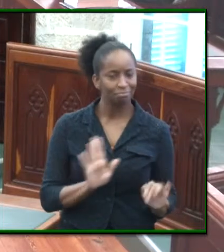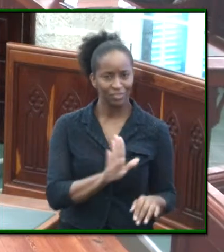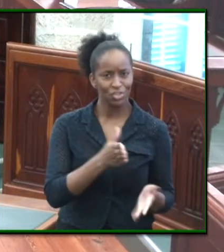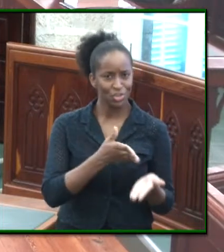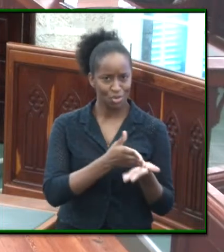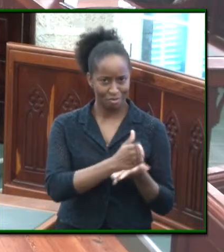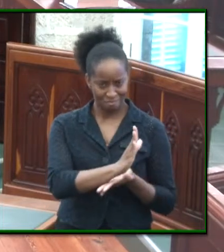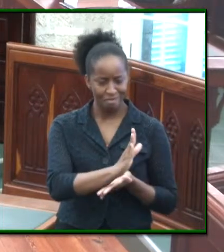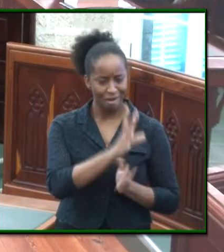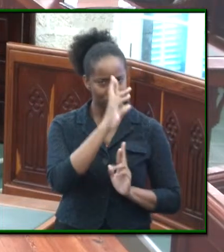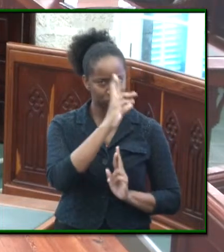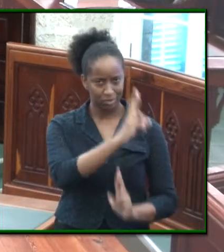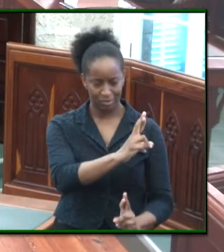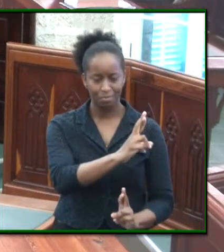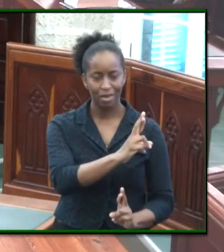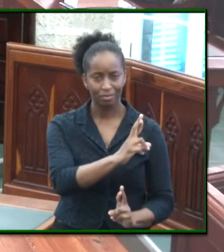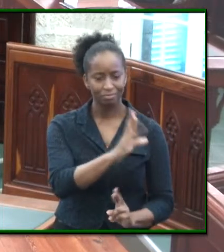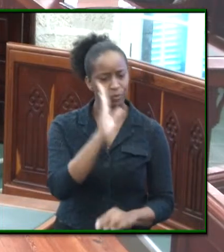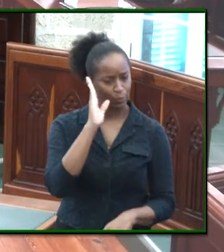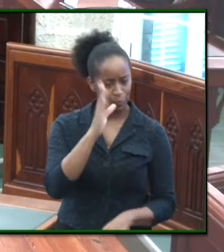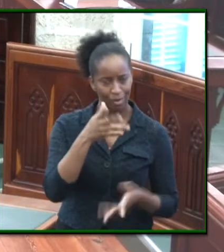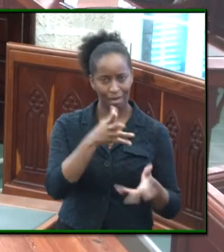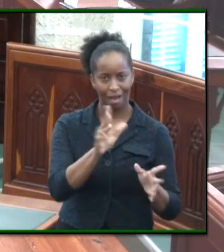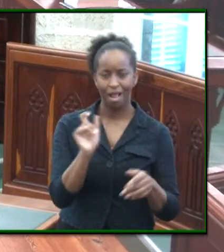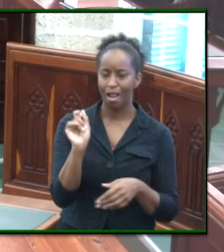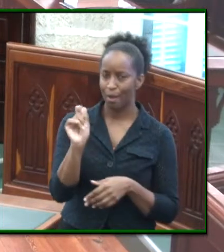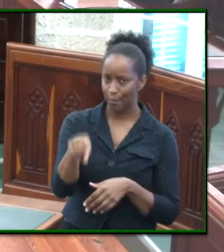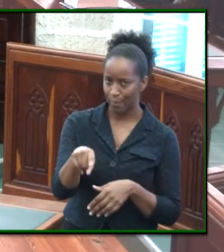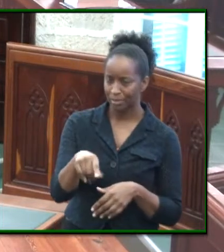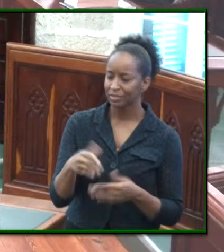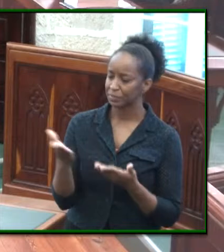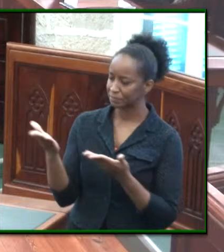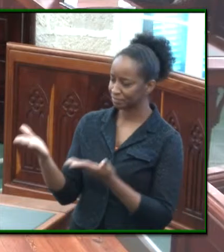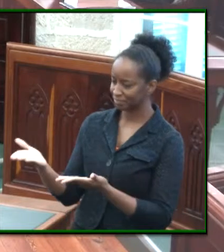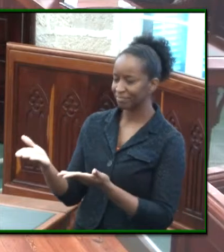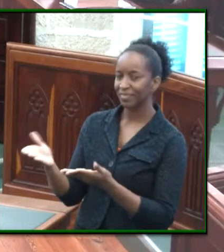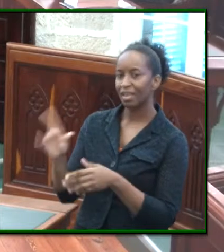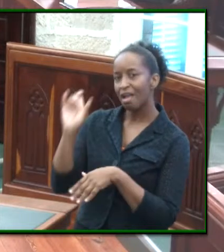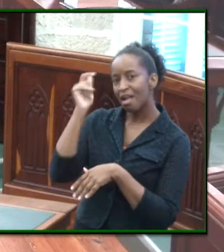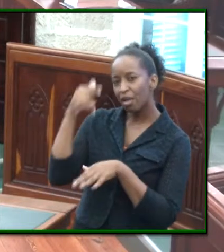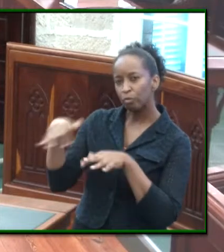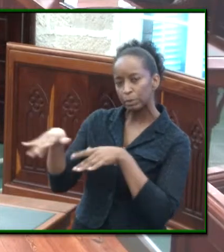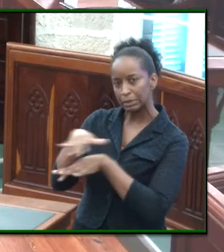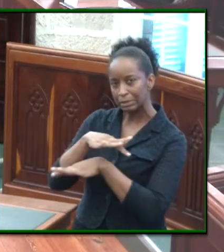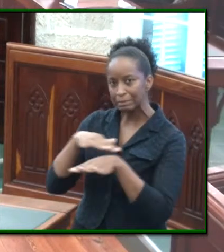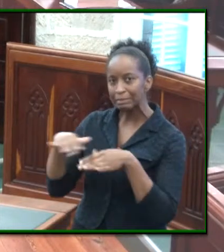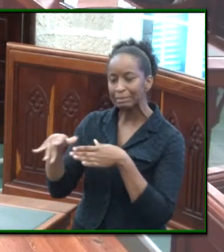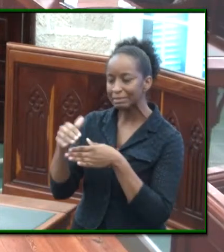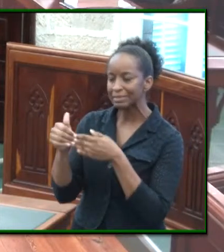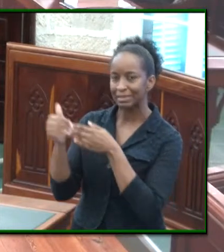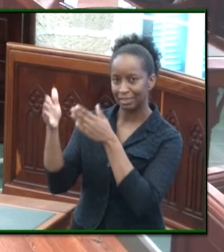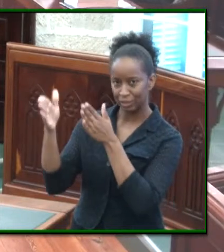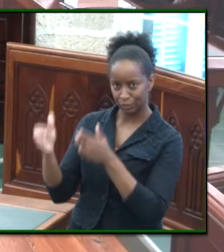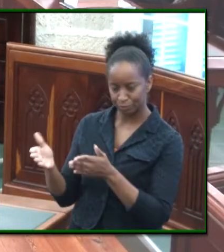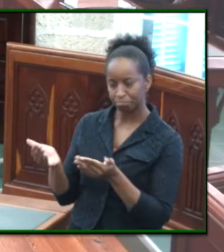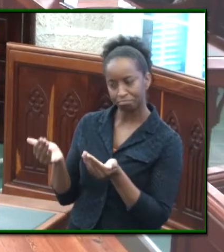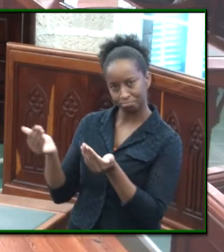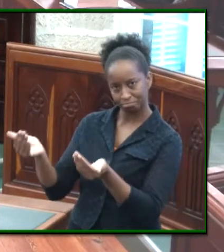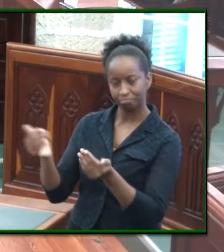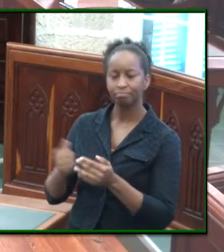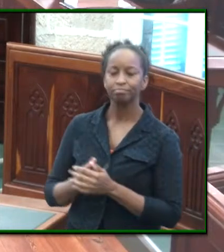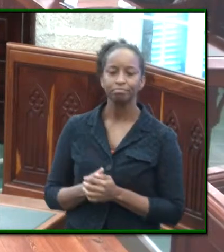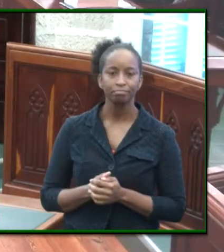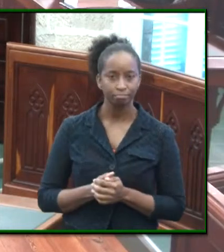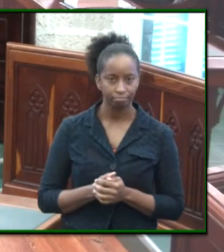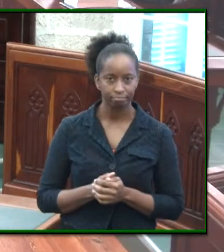Thank you, Chair. Throughout the course, I think, of the last few hours of this particular discussion on this head,